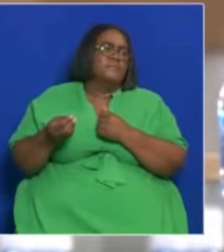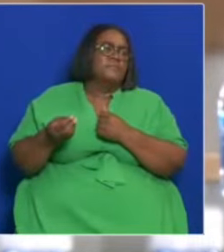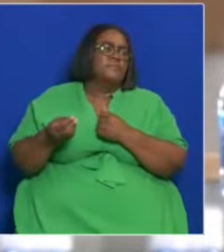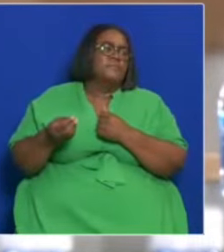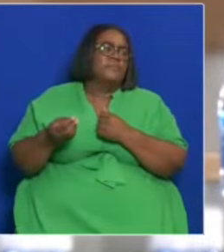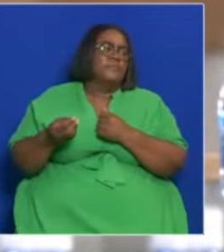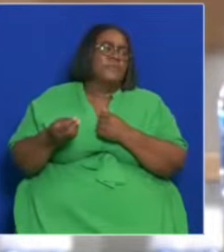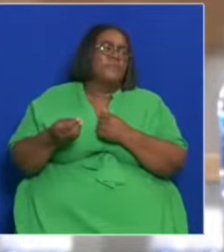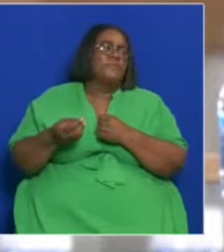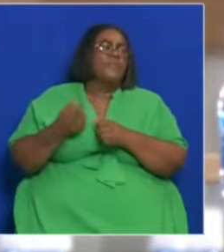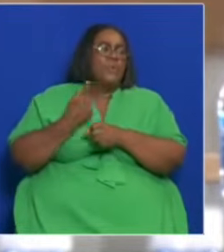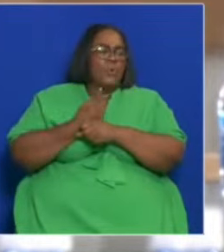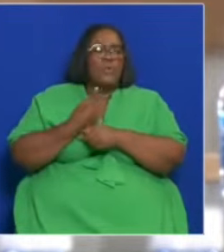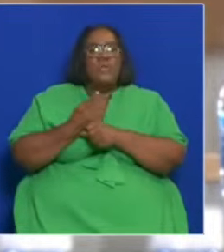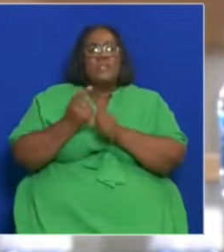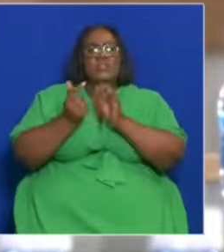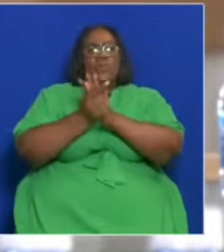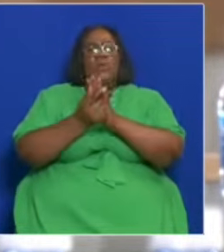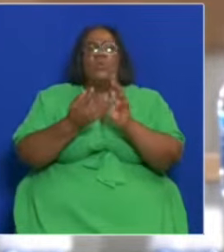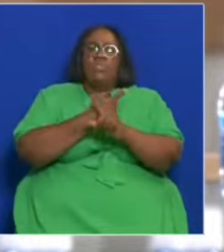law. But